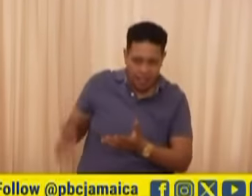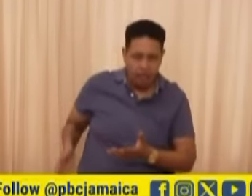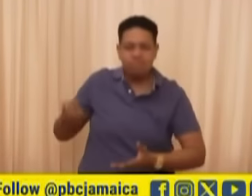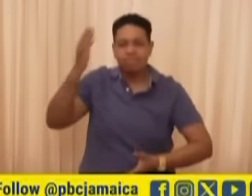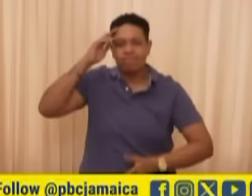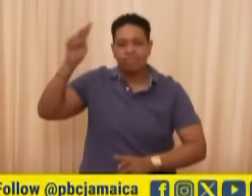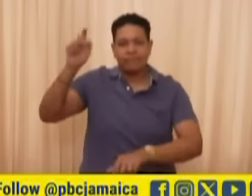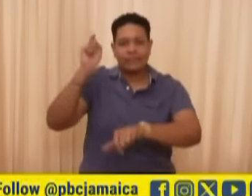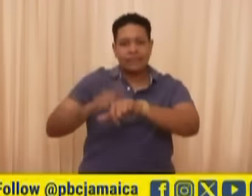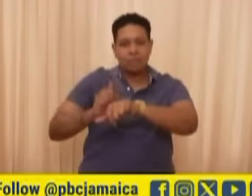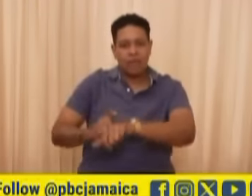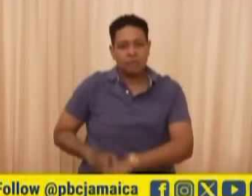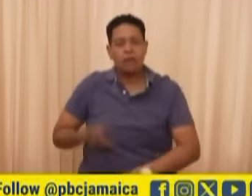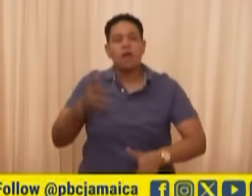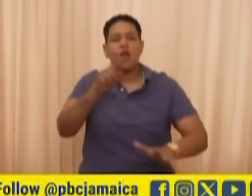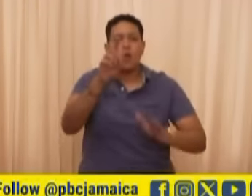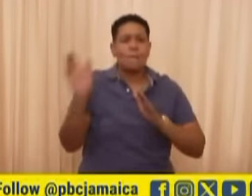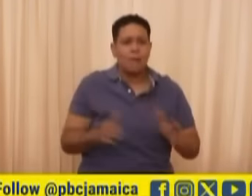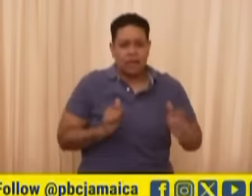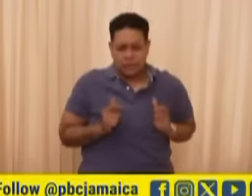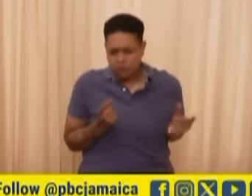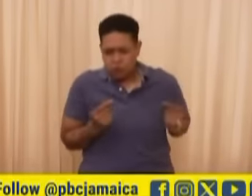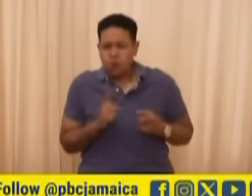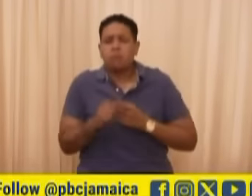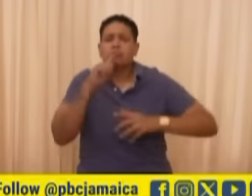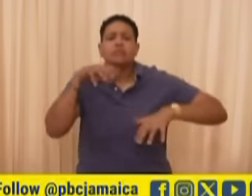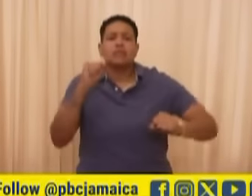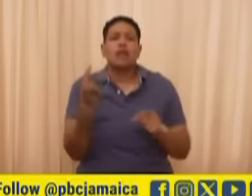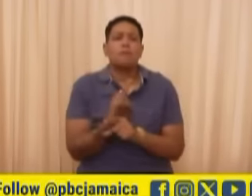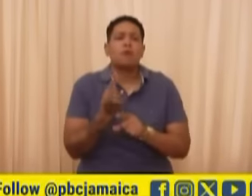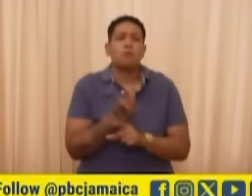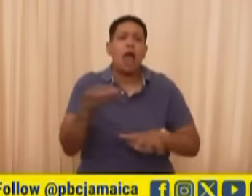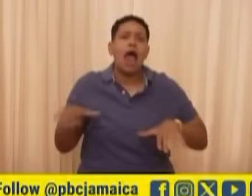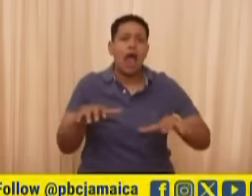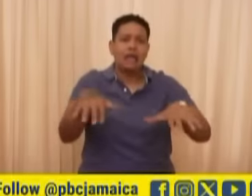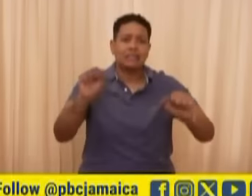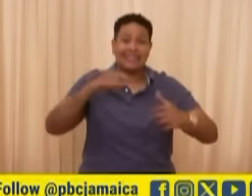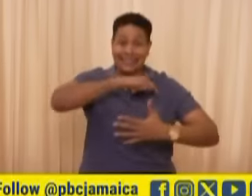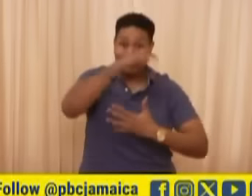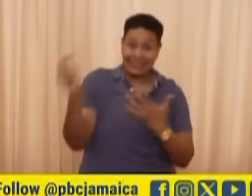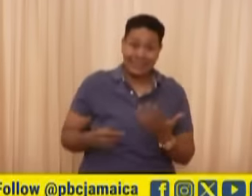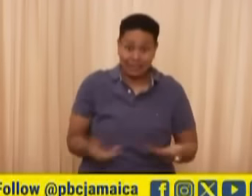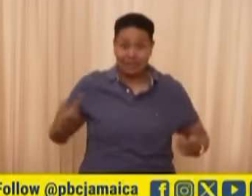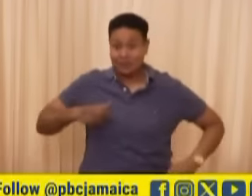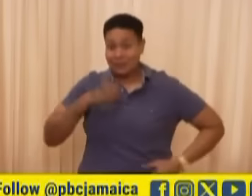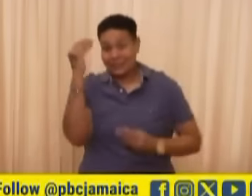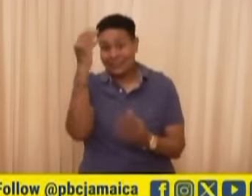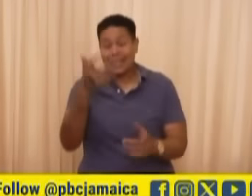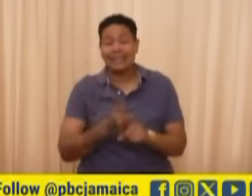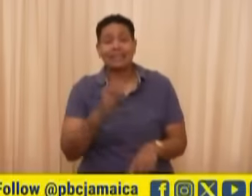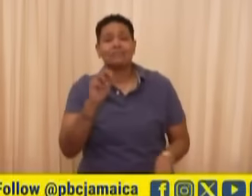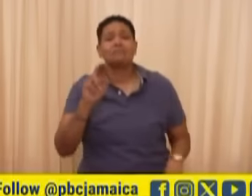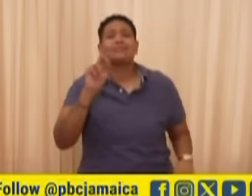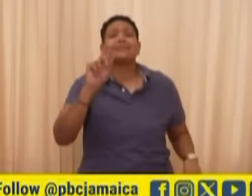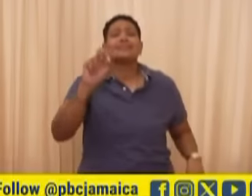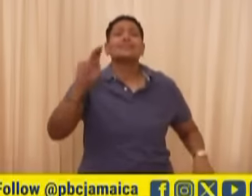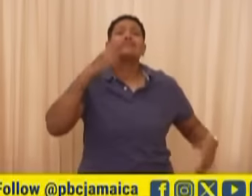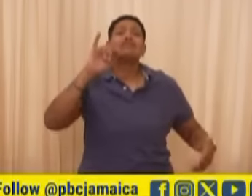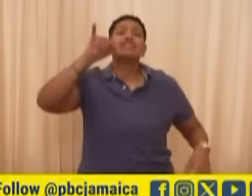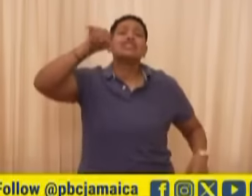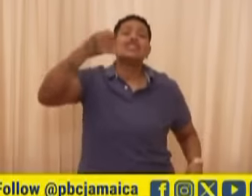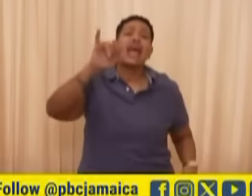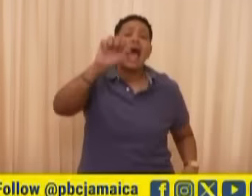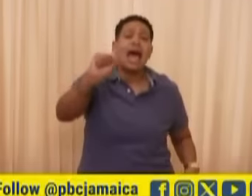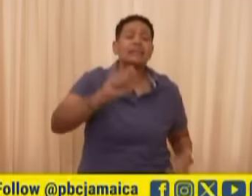in a timely fashion that allows you to plan and take the appropriate action. These sources, as we have said, Minister Dixon, are the